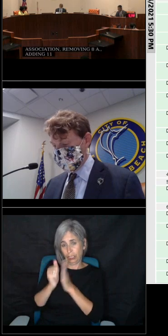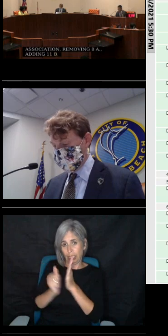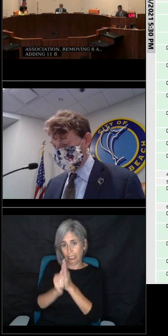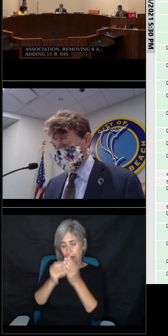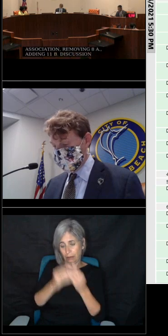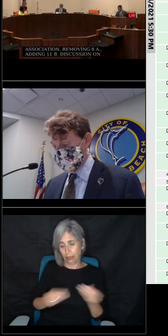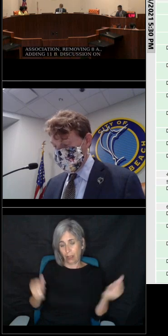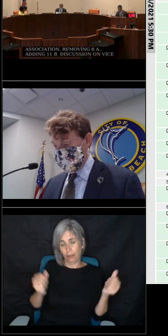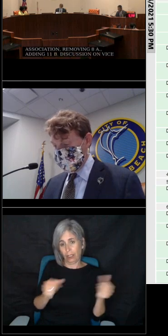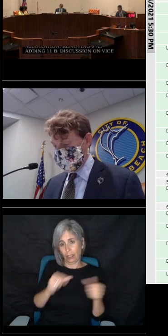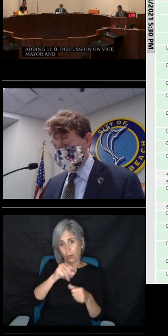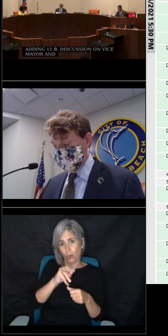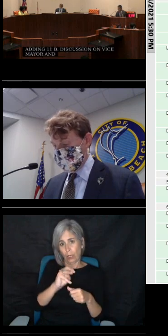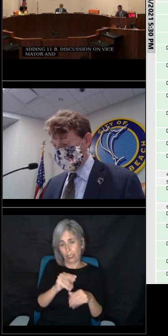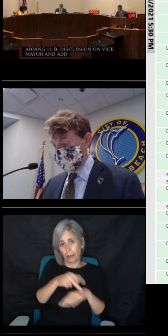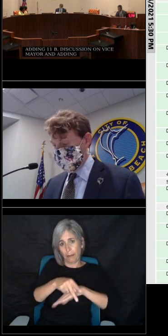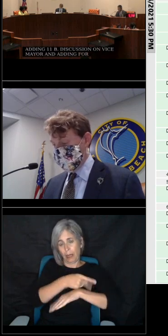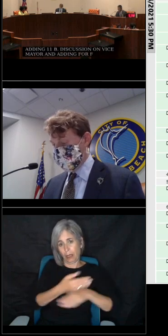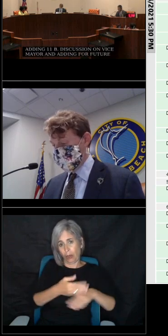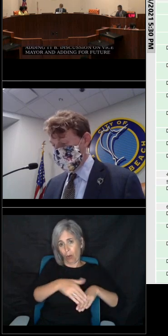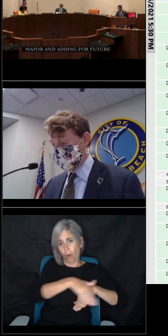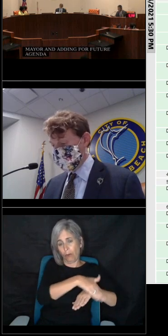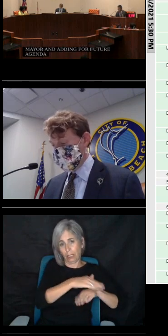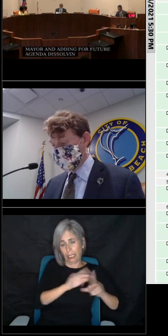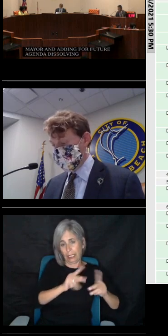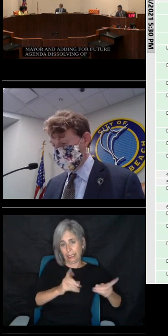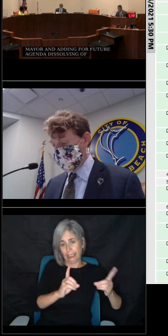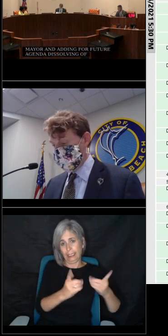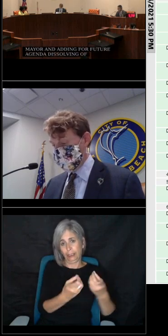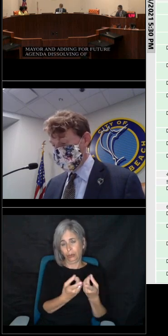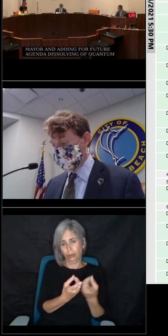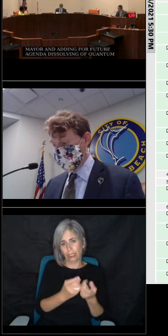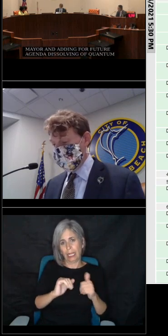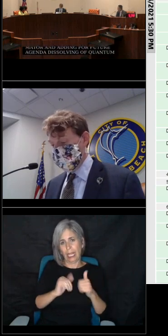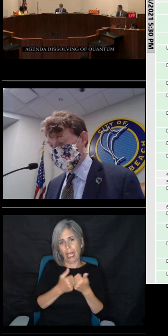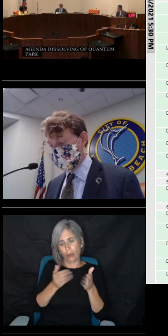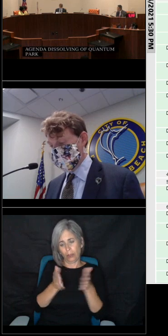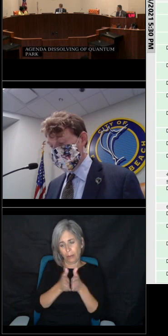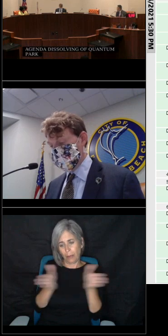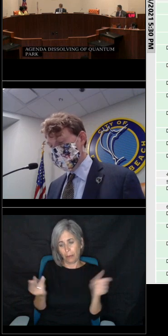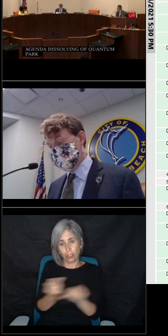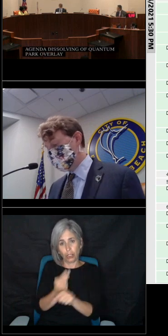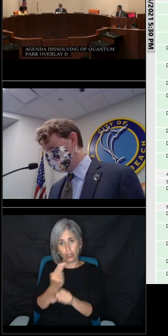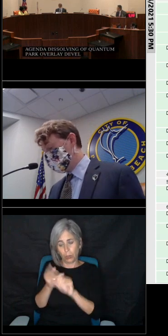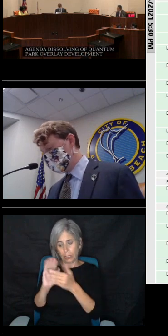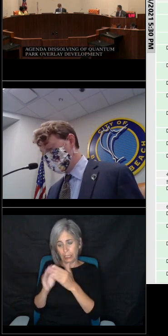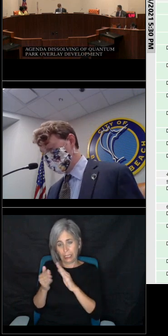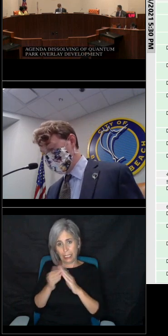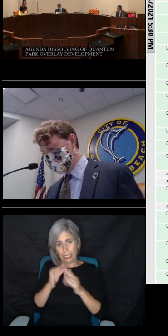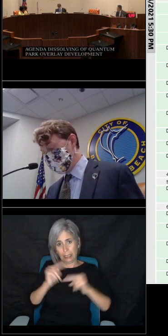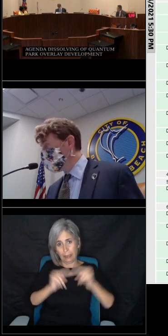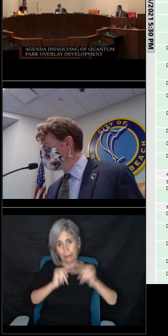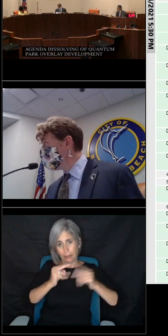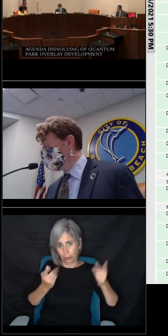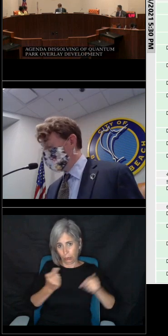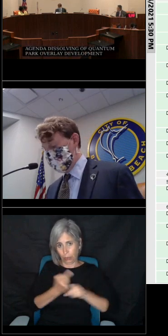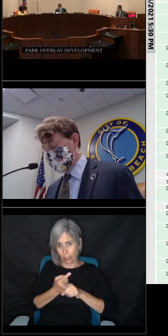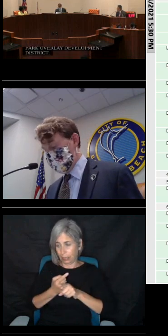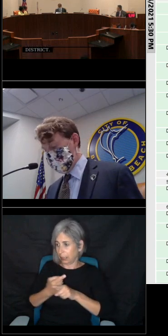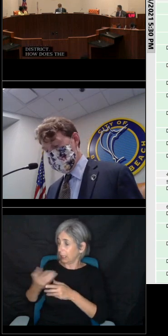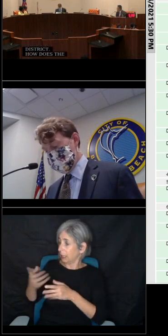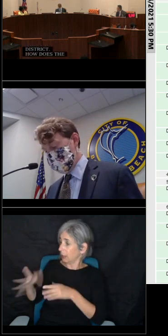Overlay Development District, and how does the public use city facilities? Mayor, can we go